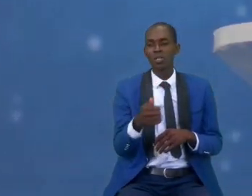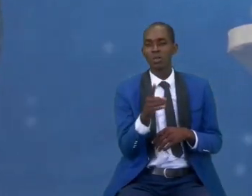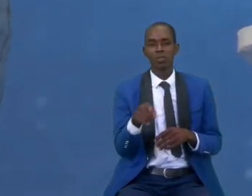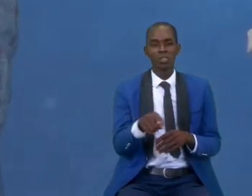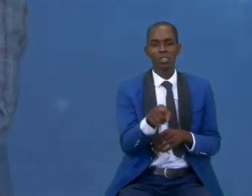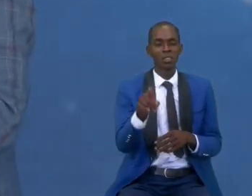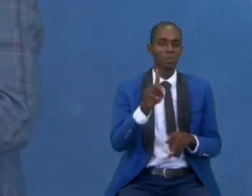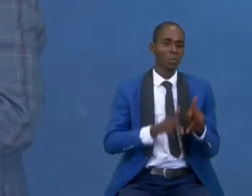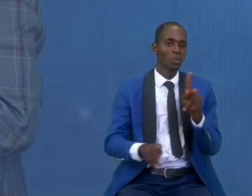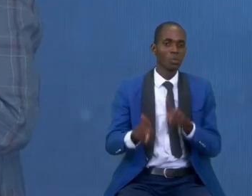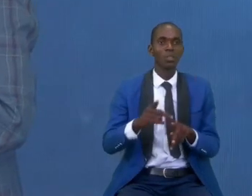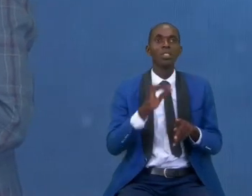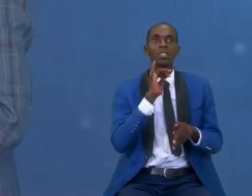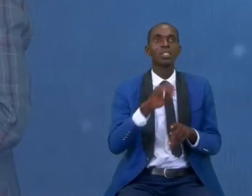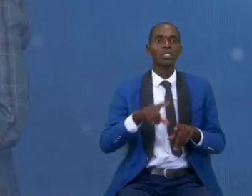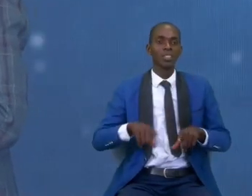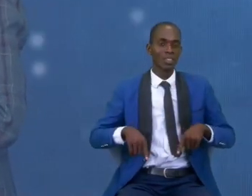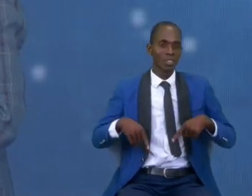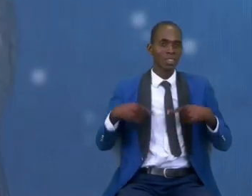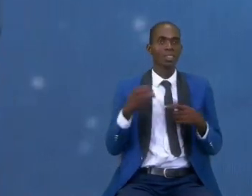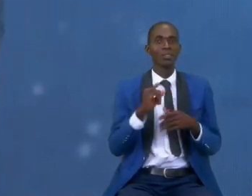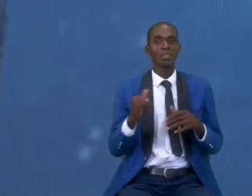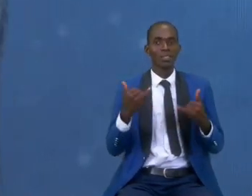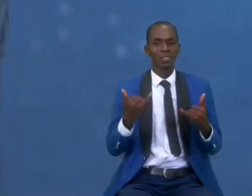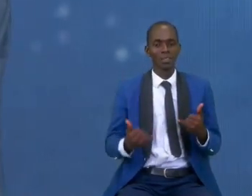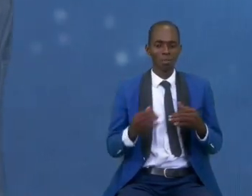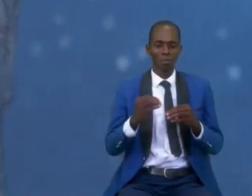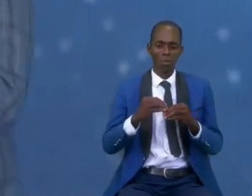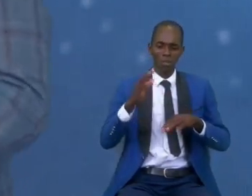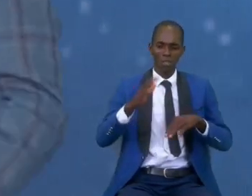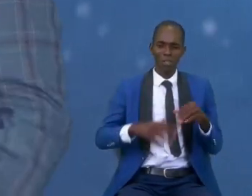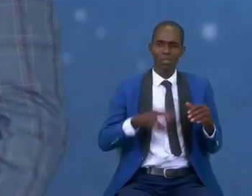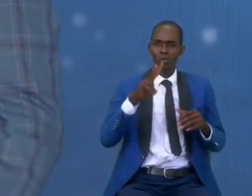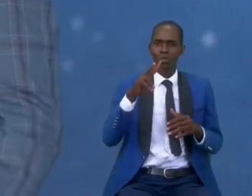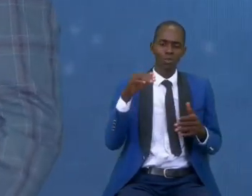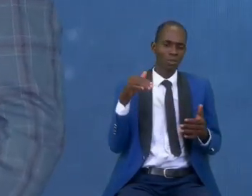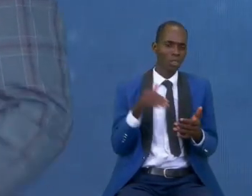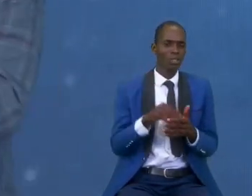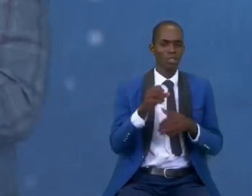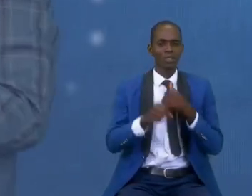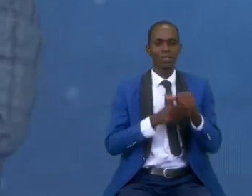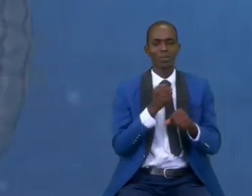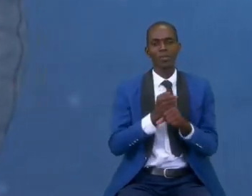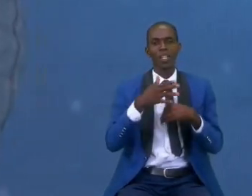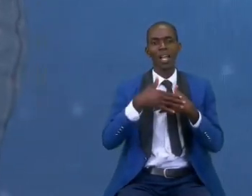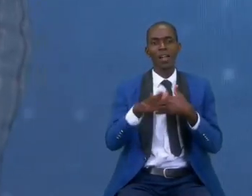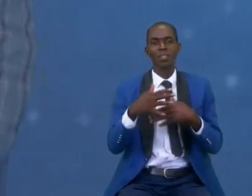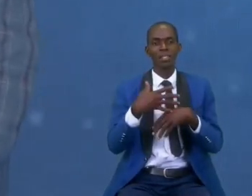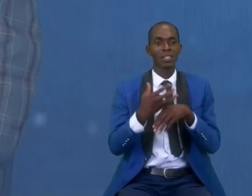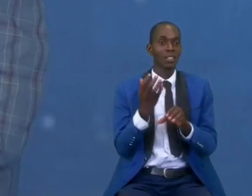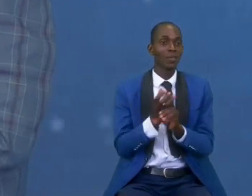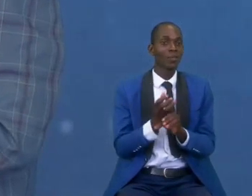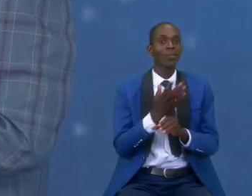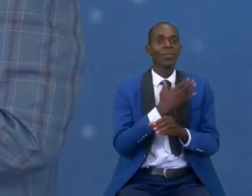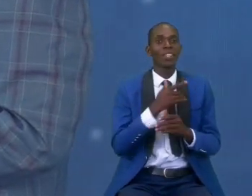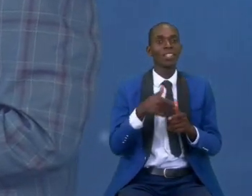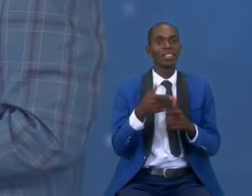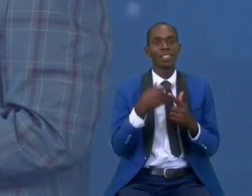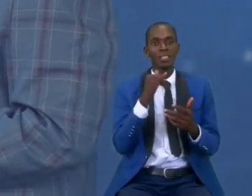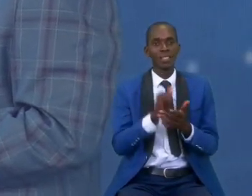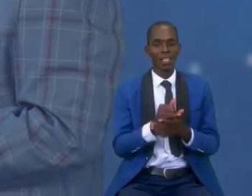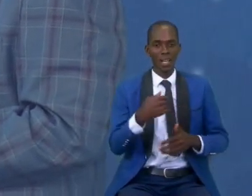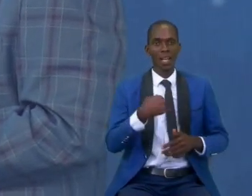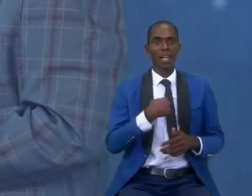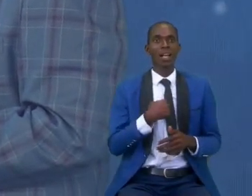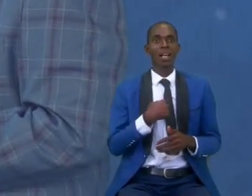2,000 years after creation. And then he says, I, 2,000 years